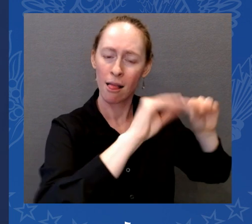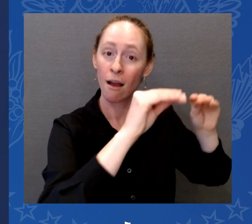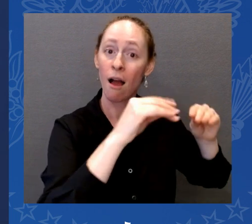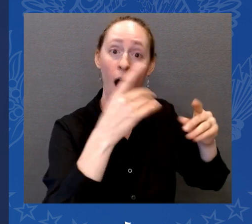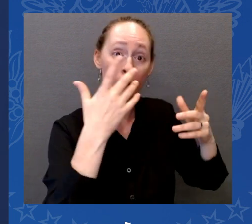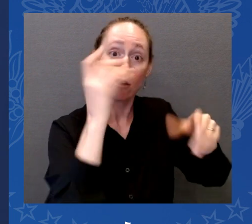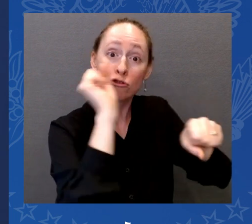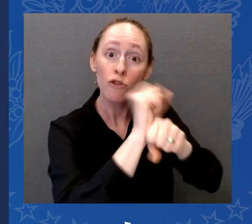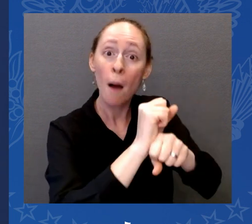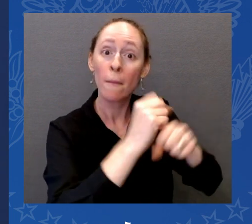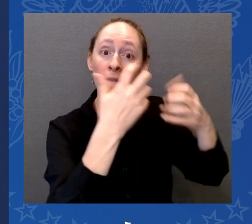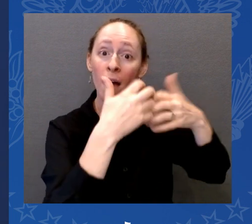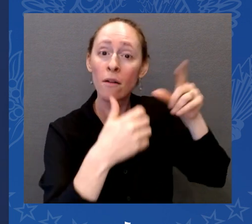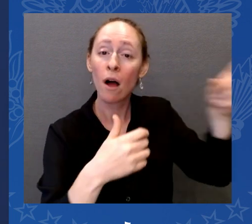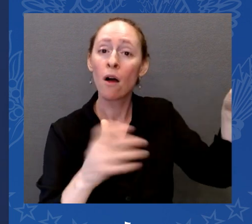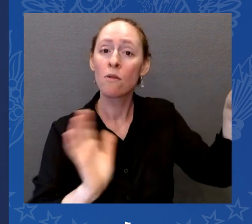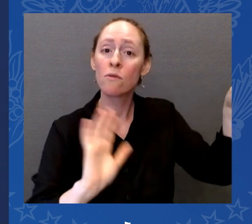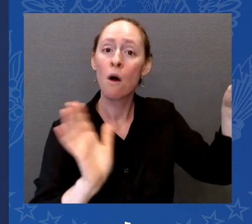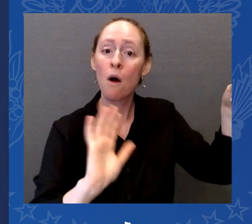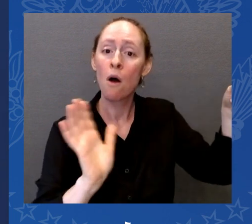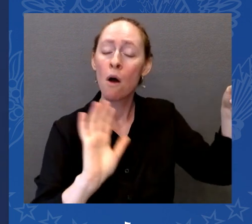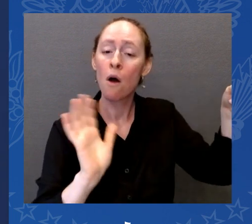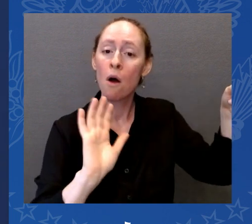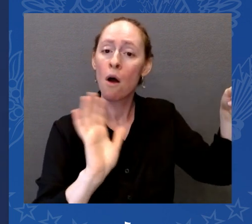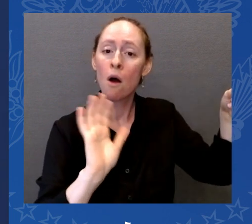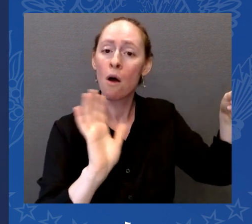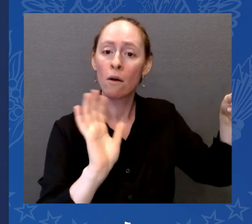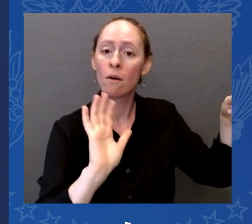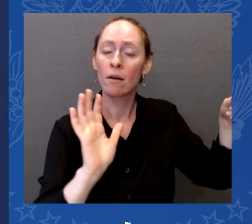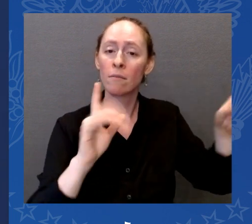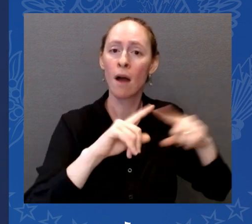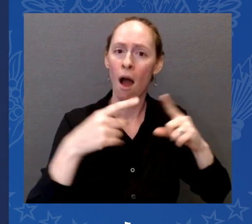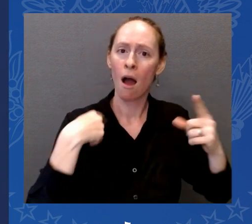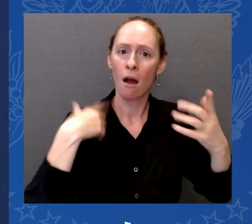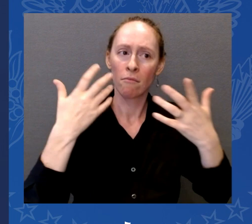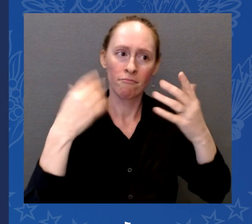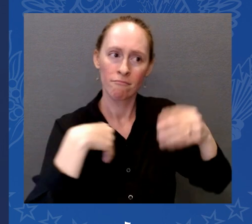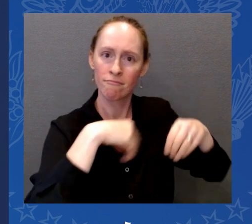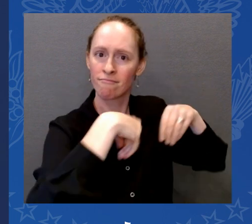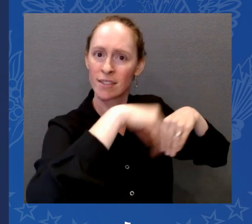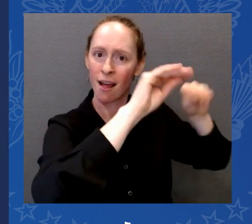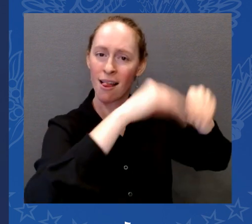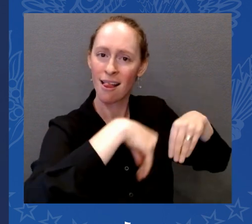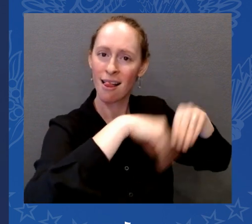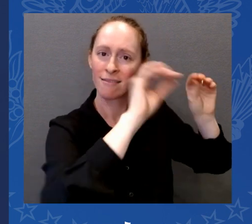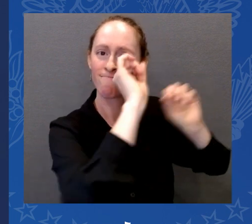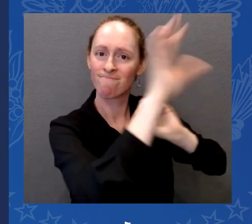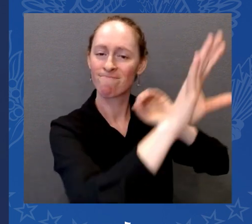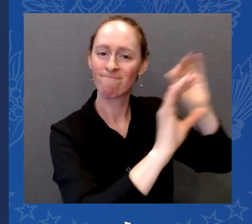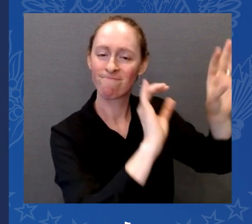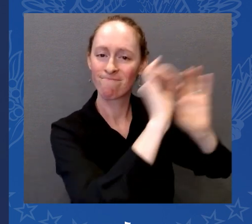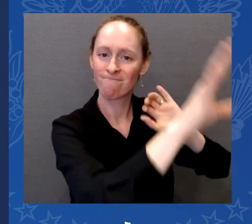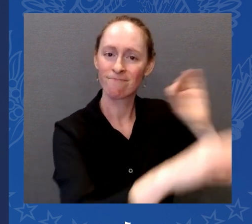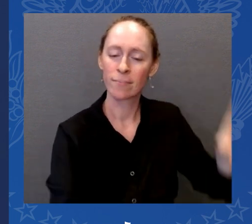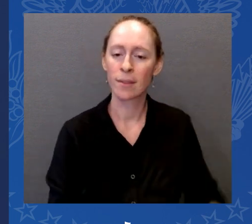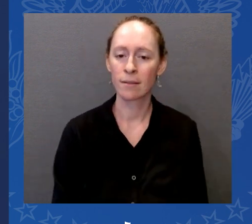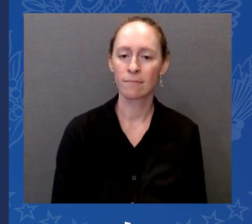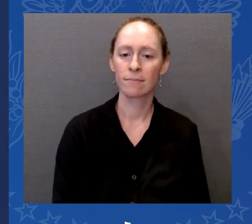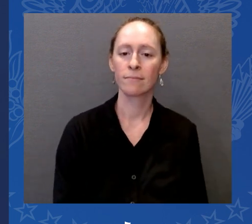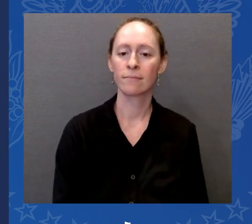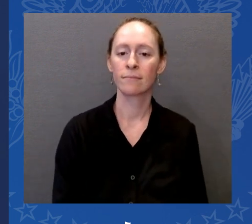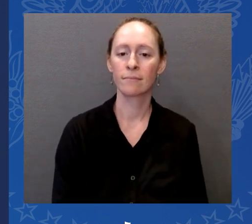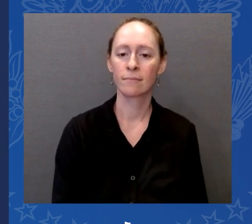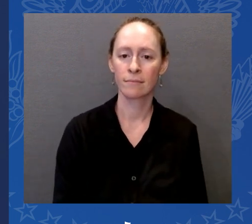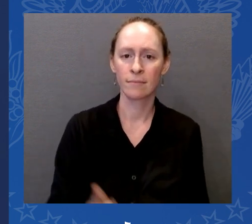supply chains are running more smoothly, helping companies build up inventories. Here's another thing. My predecessor promised, and you